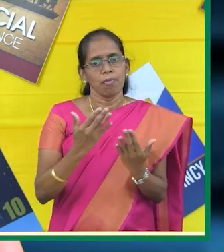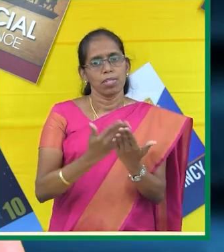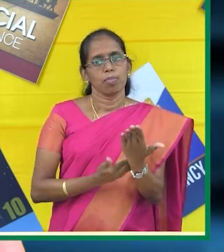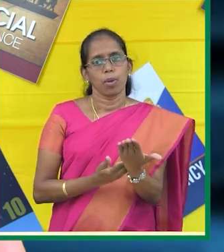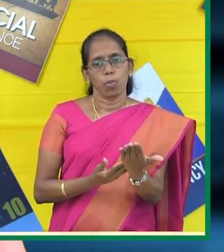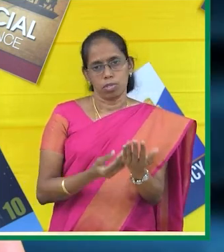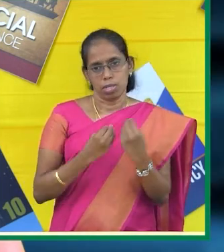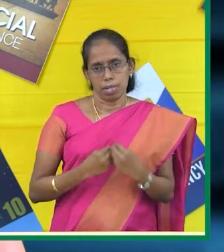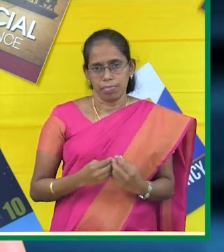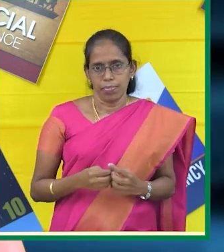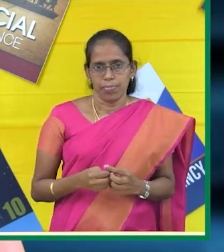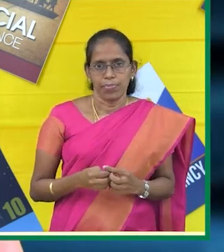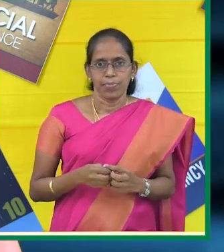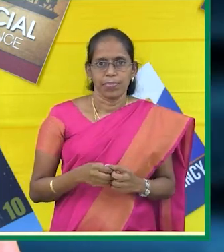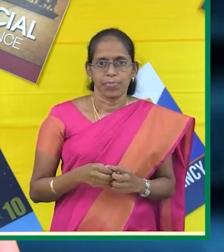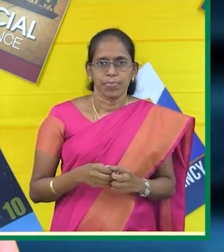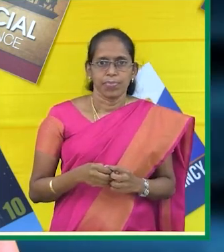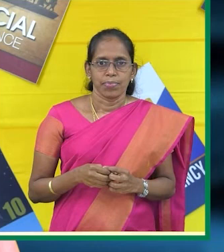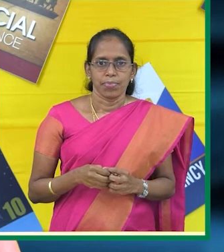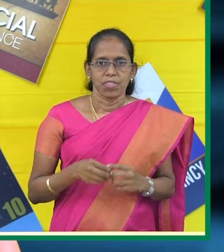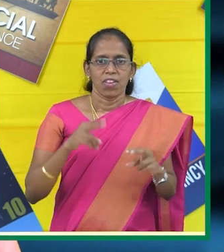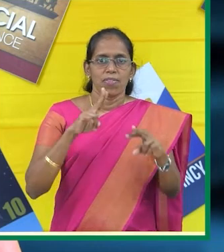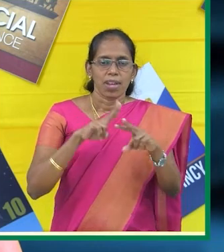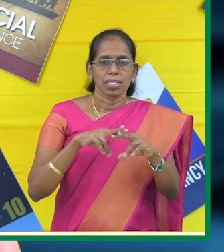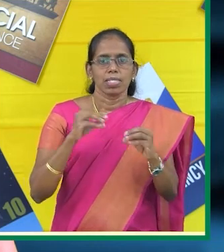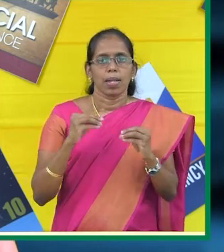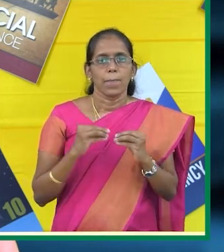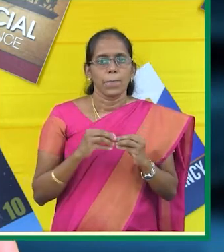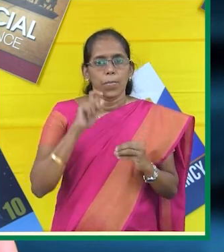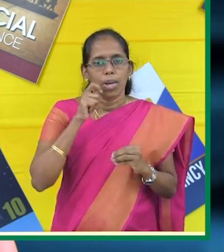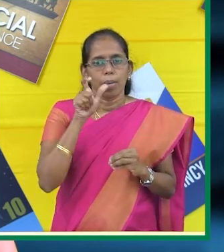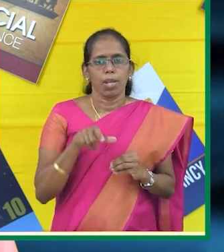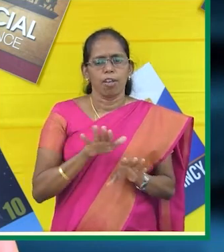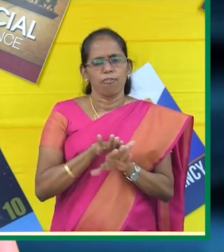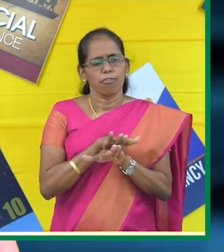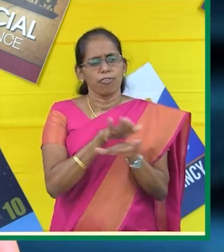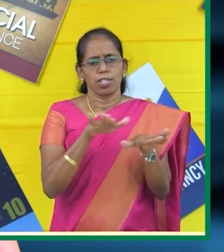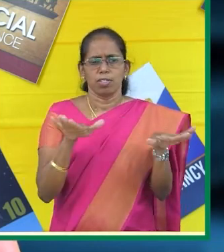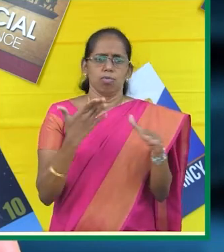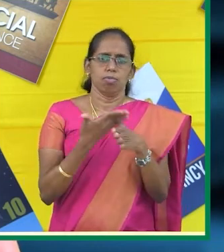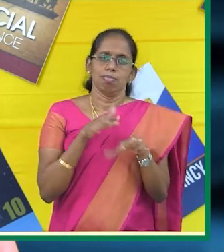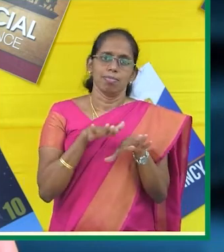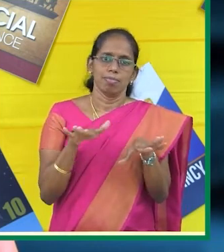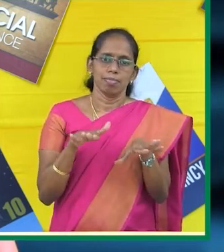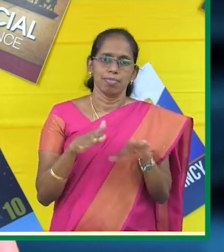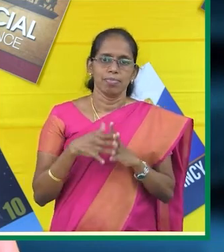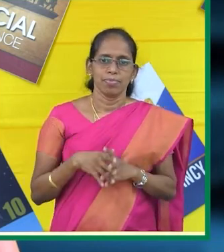that. So and Francis Bennett, after finishing all these works, he